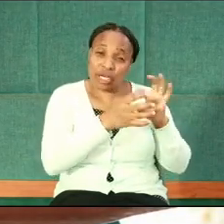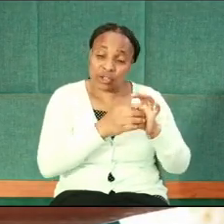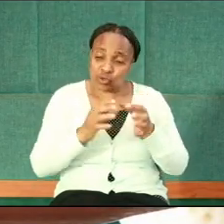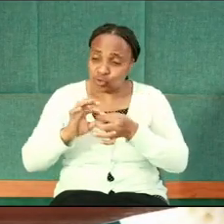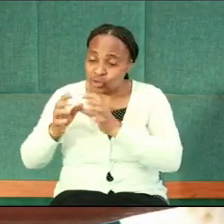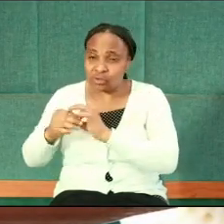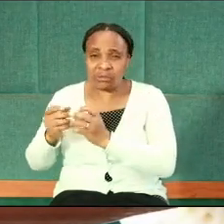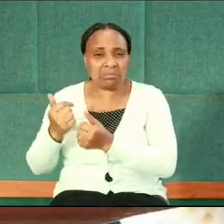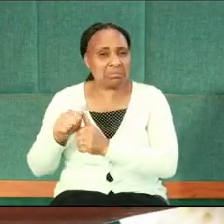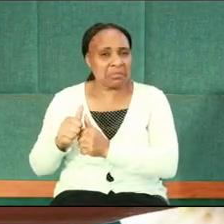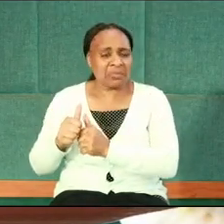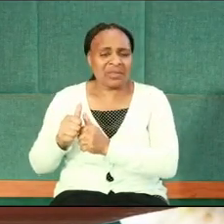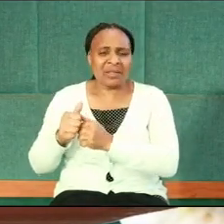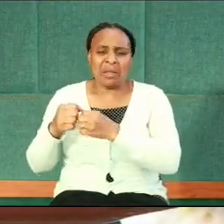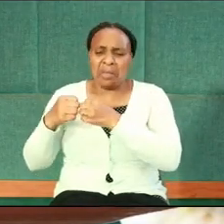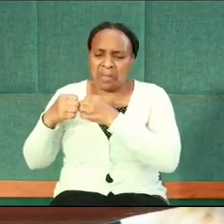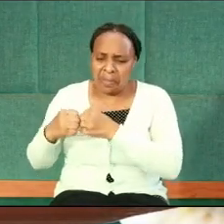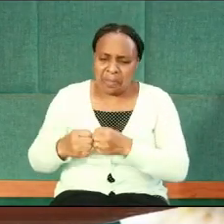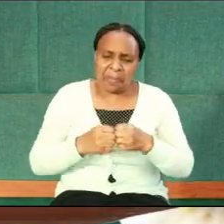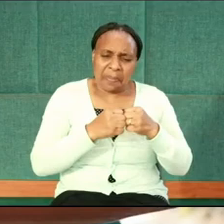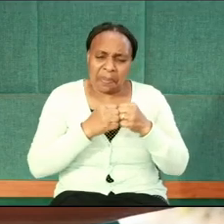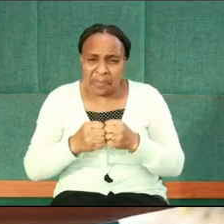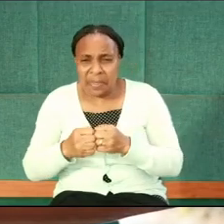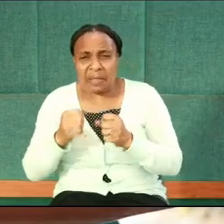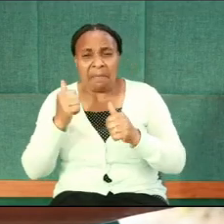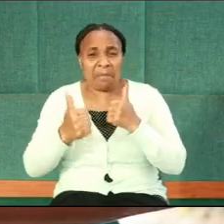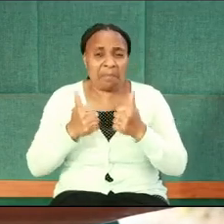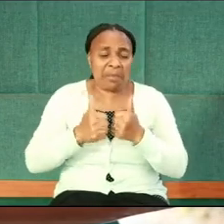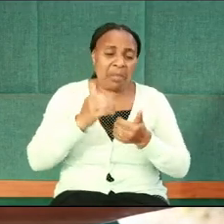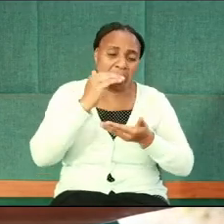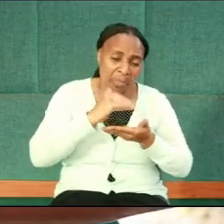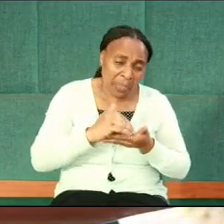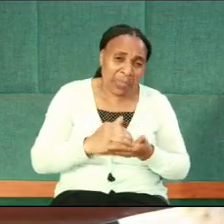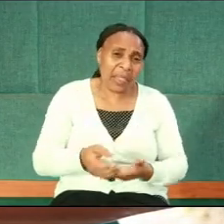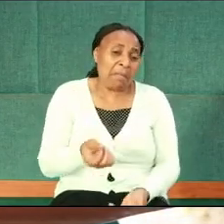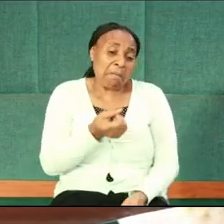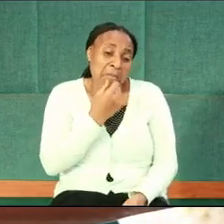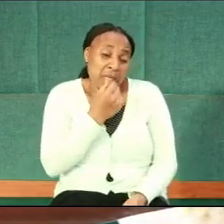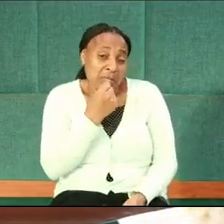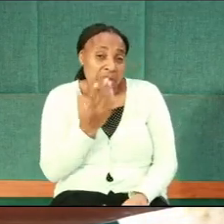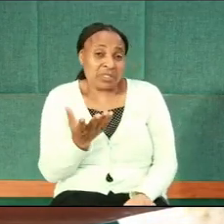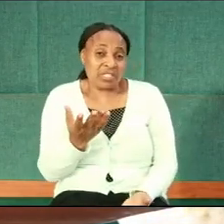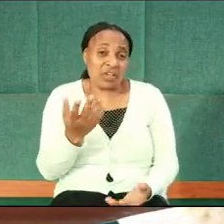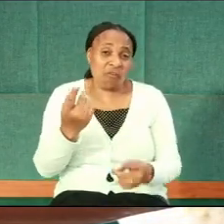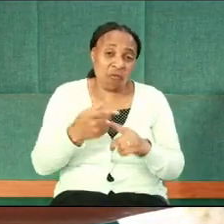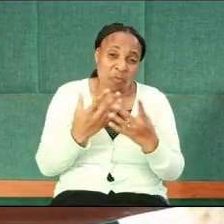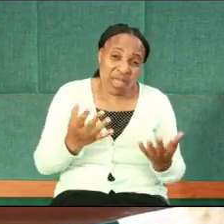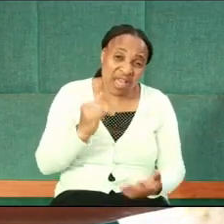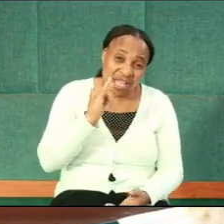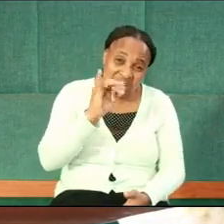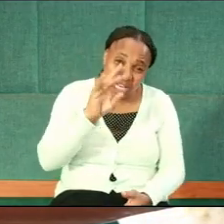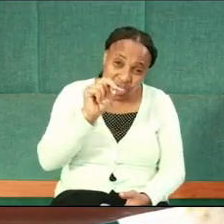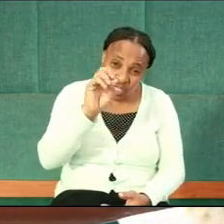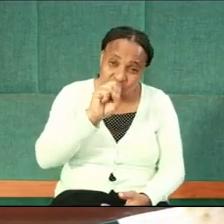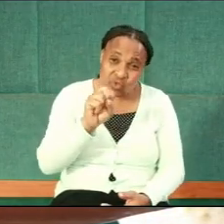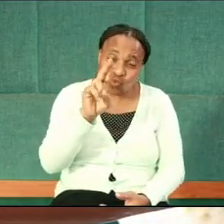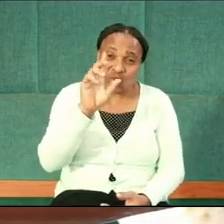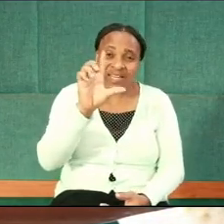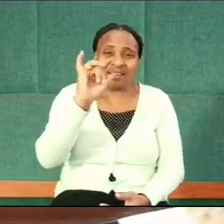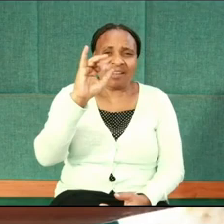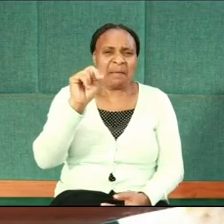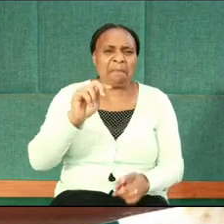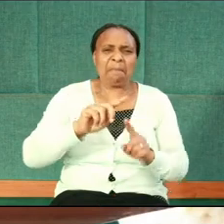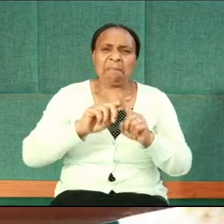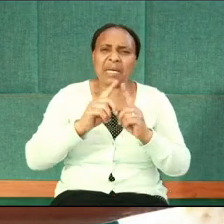struggling, trying to adjust. Maybe it is the dosage for insulin and all those things. But we are